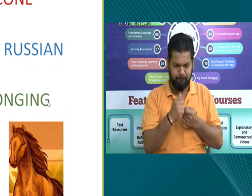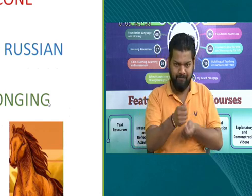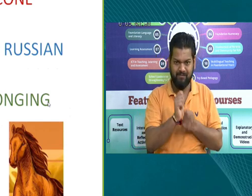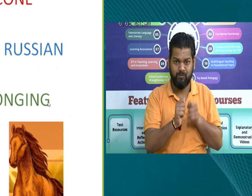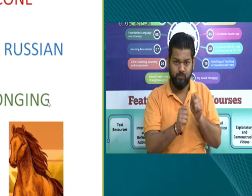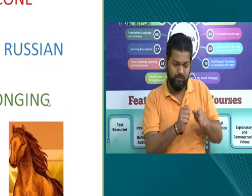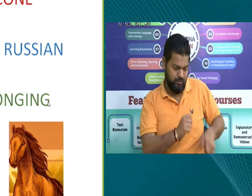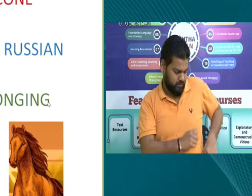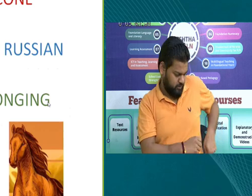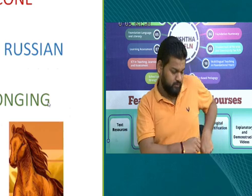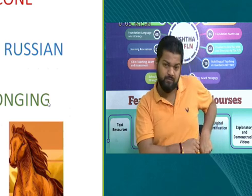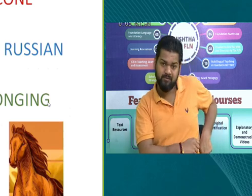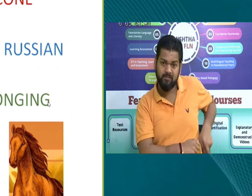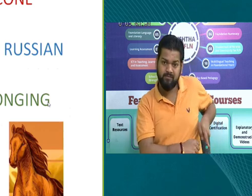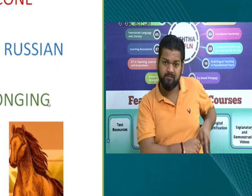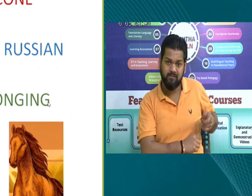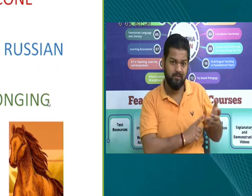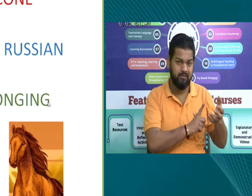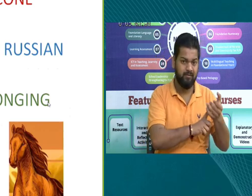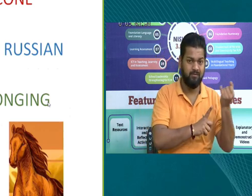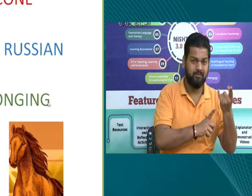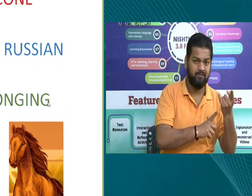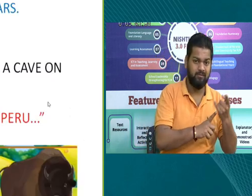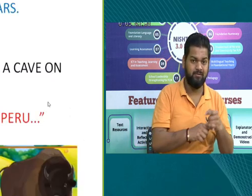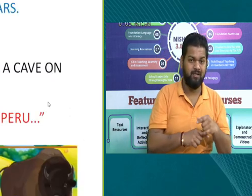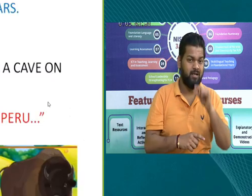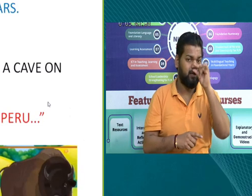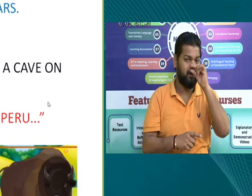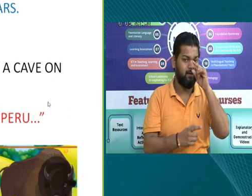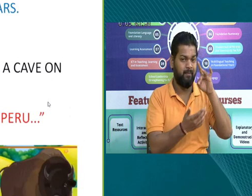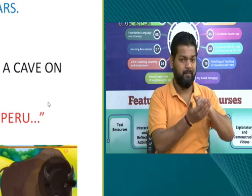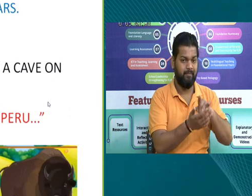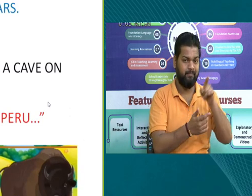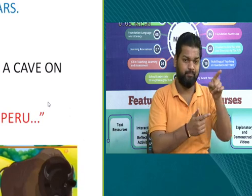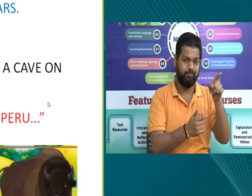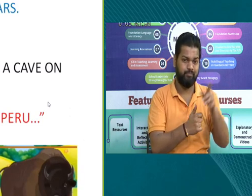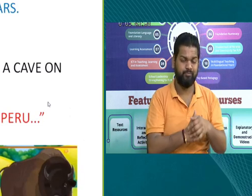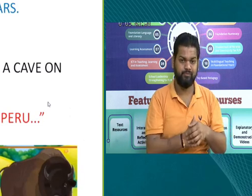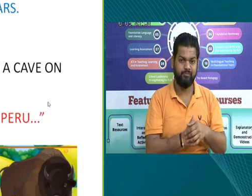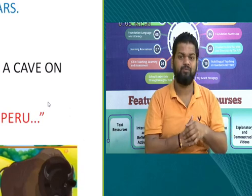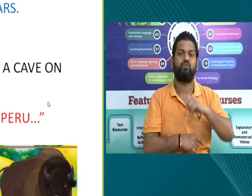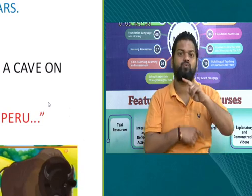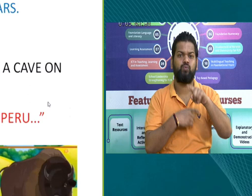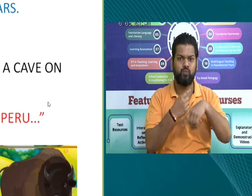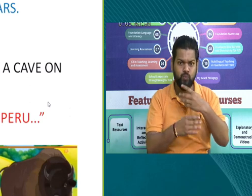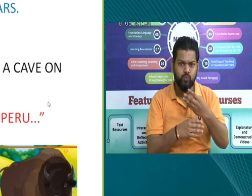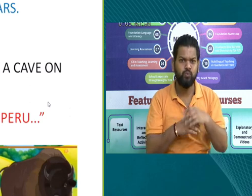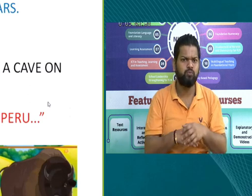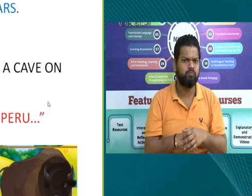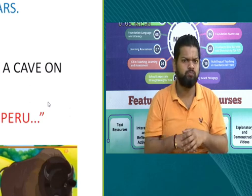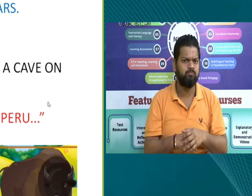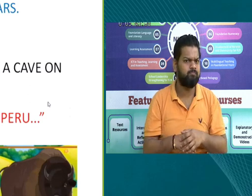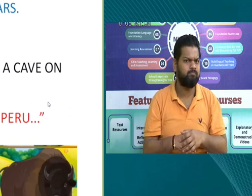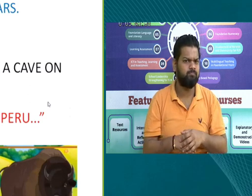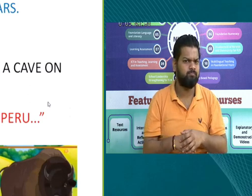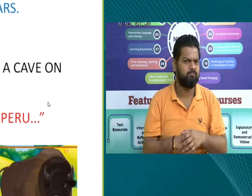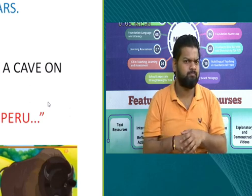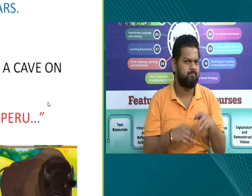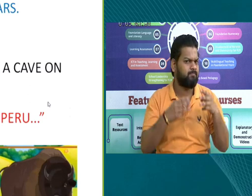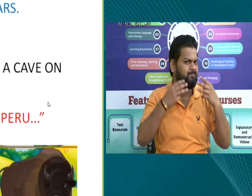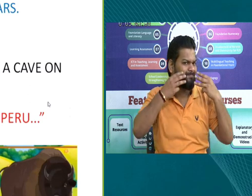also collected more things like the whiskers of 36-year-old